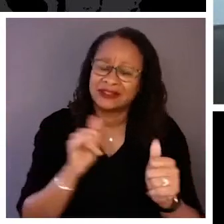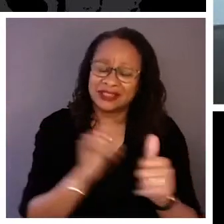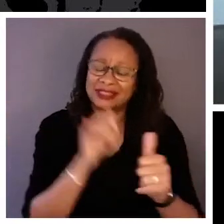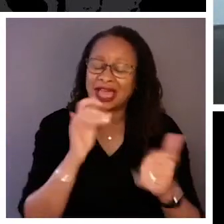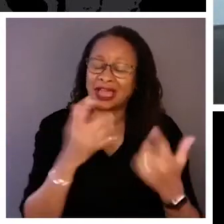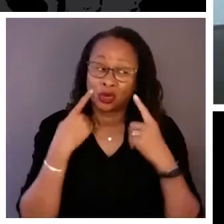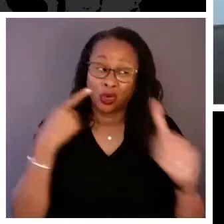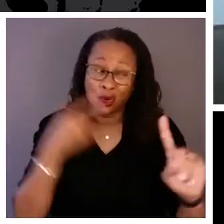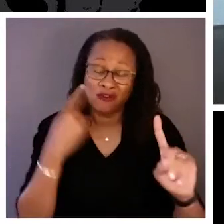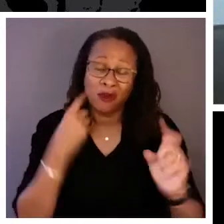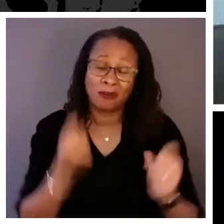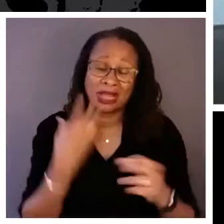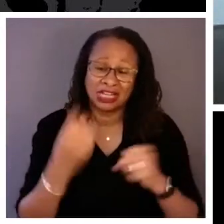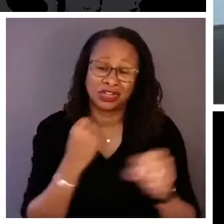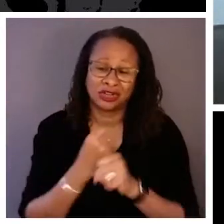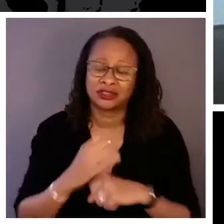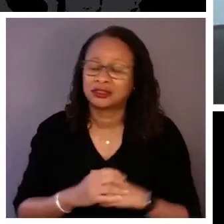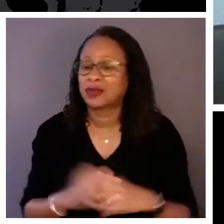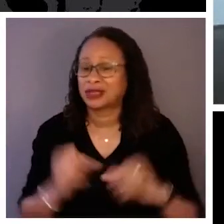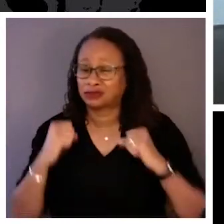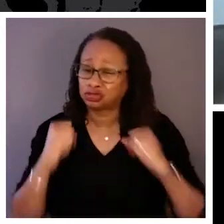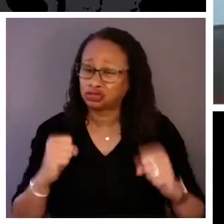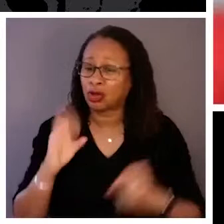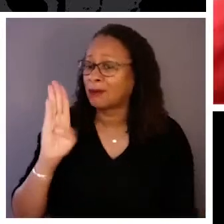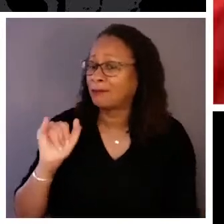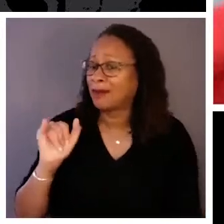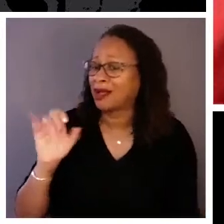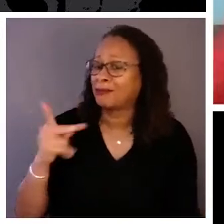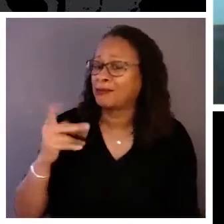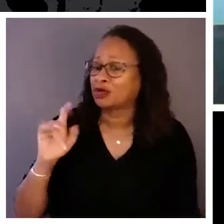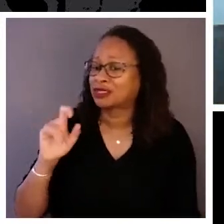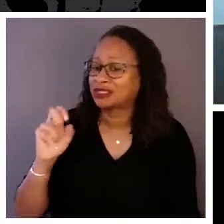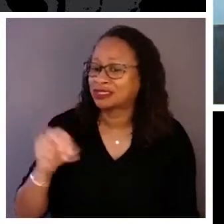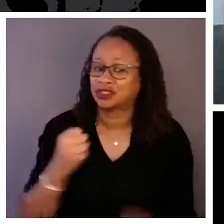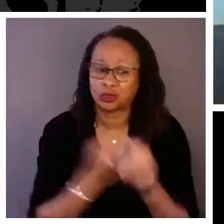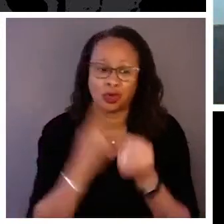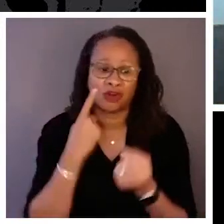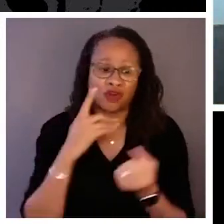strong bipartisan support for this. I'm